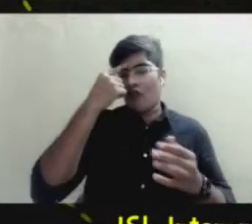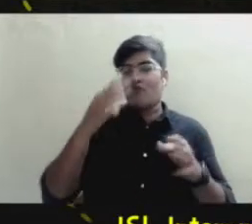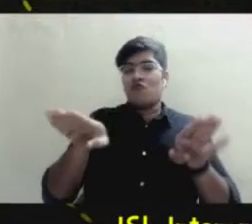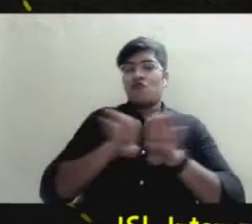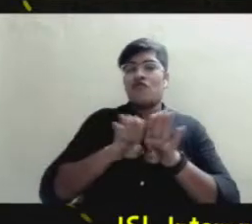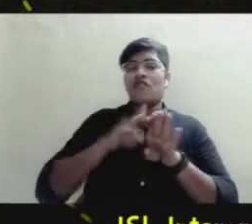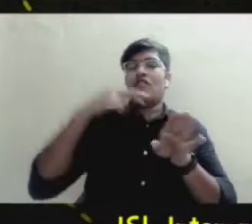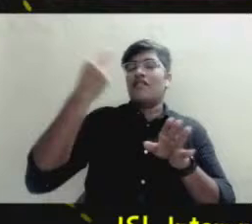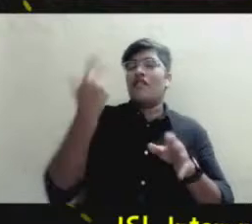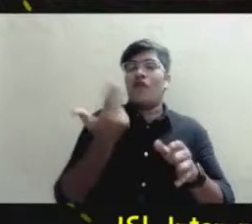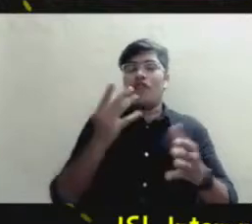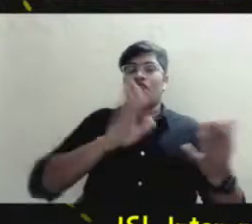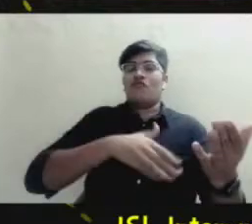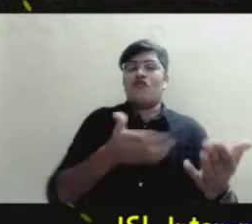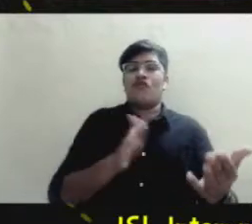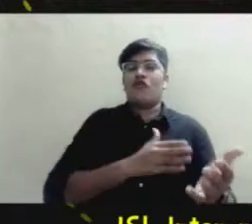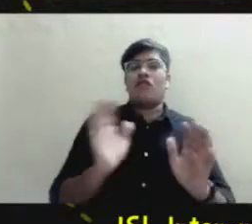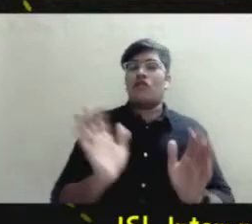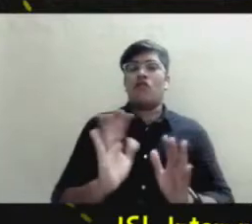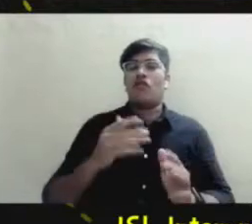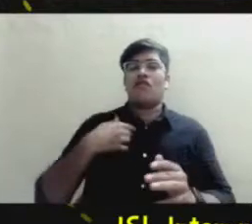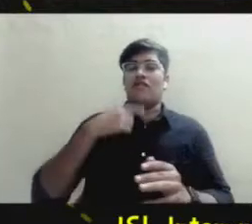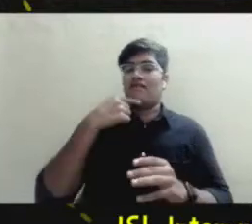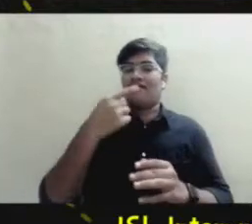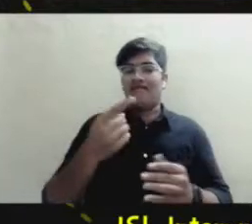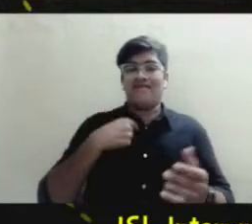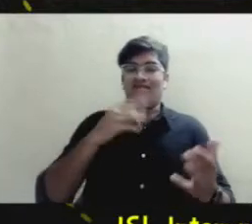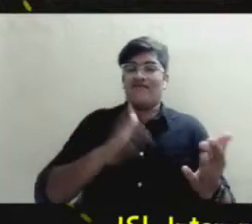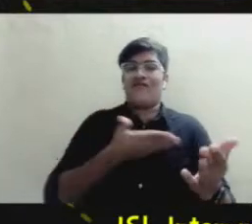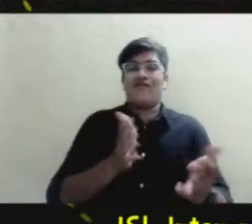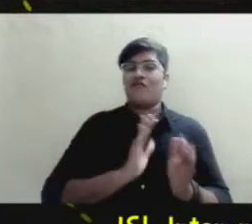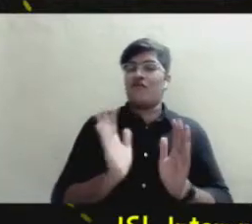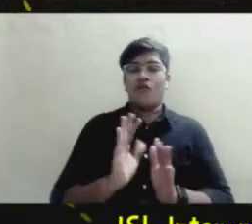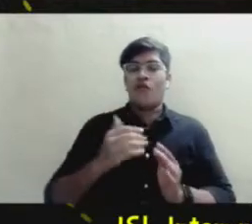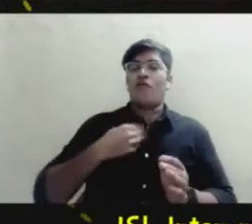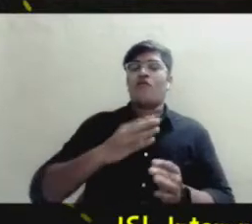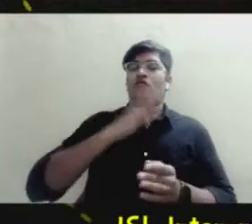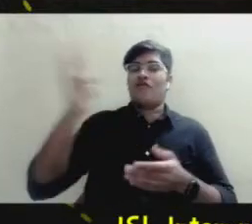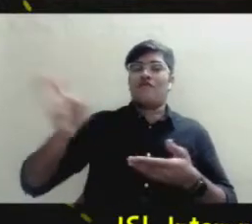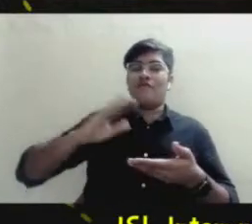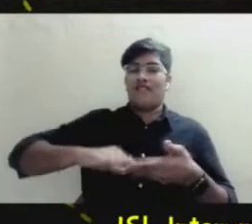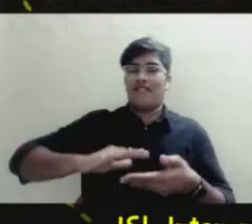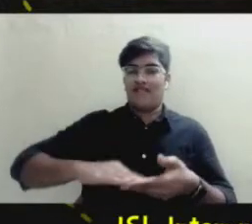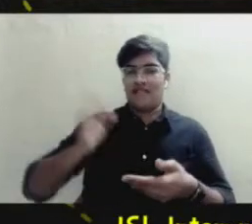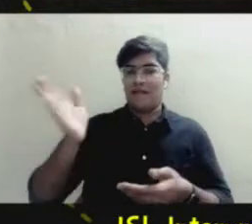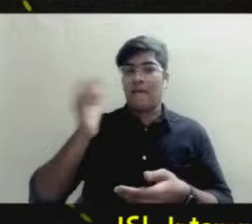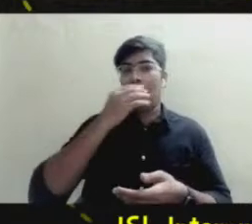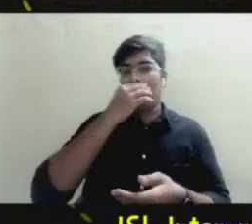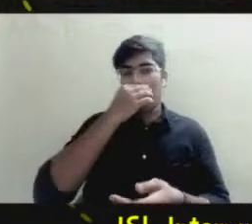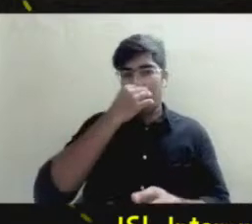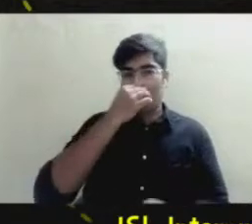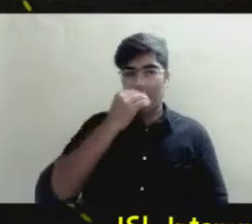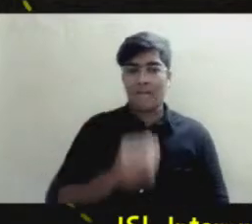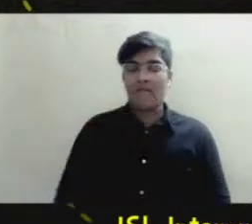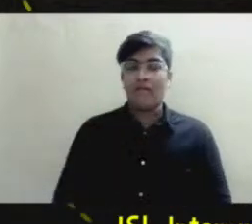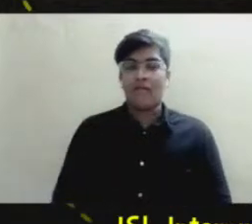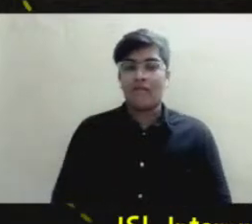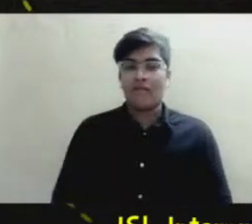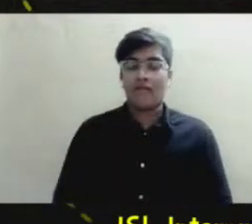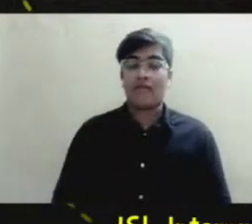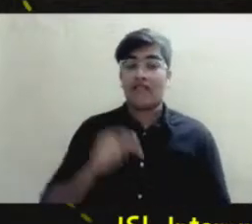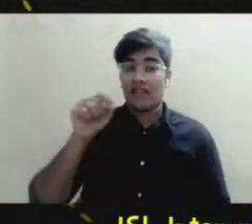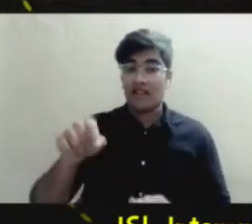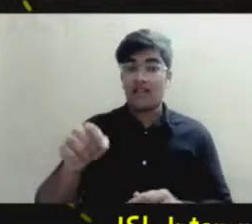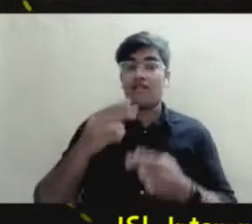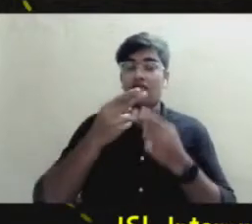concert. I said, well, it wasn't really a concert or a performance. I was getting married. And that's where I was